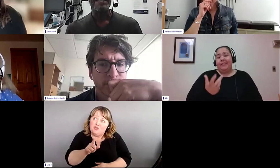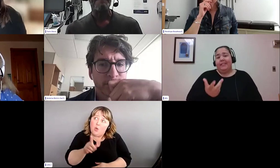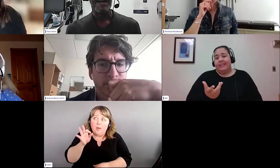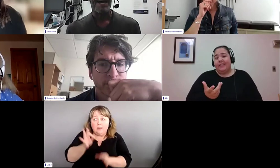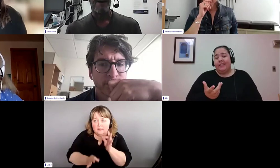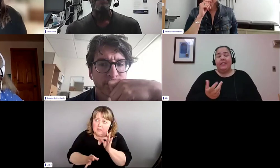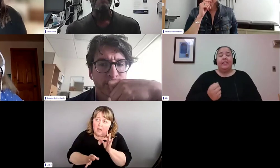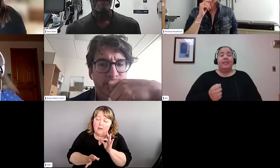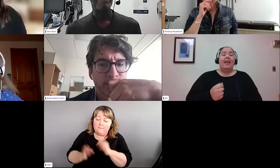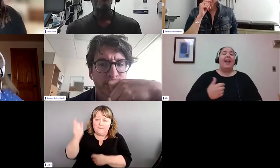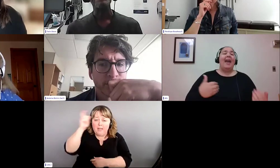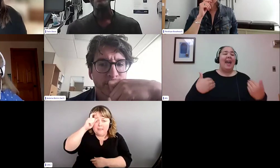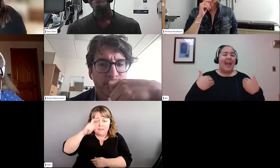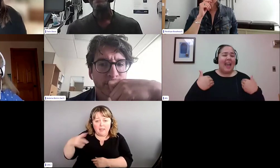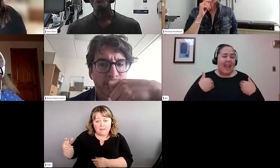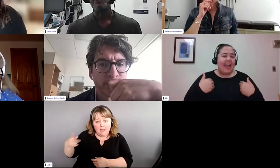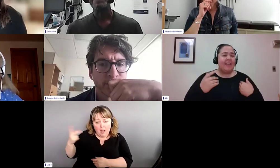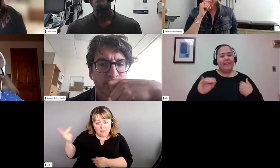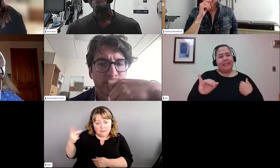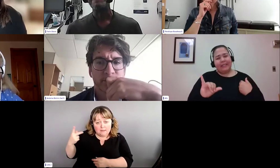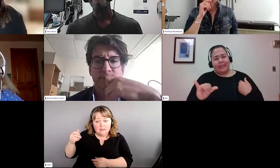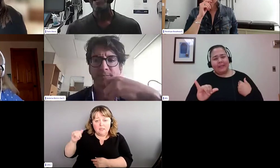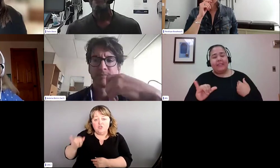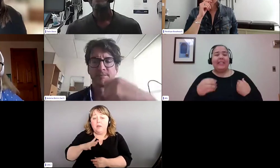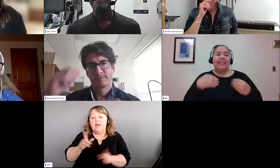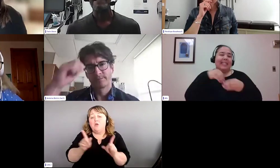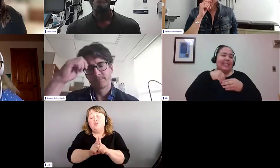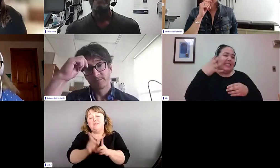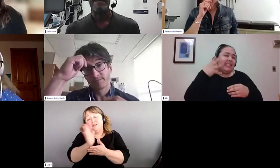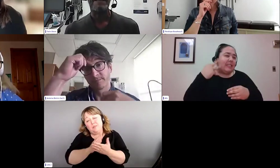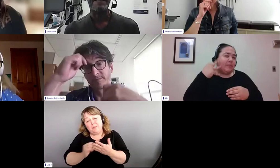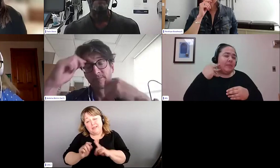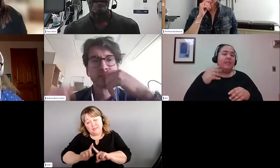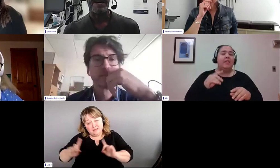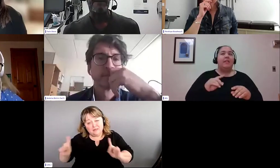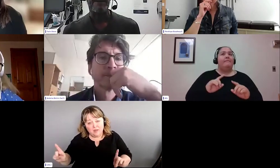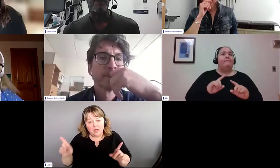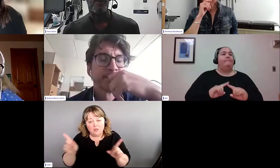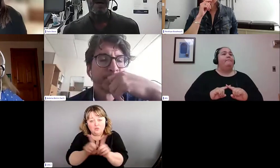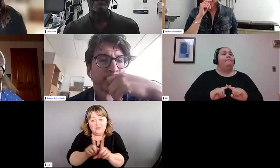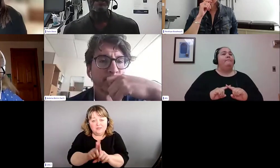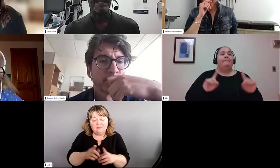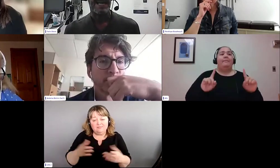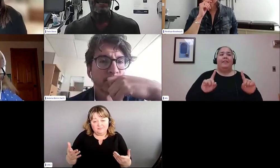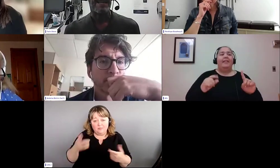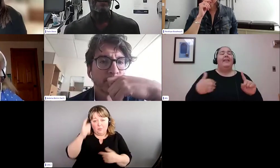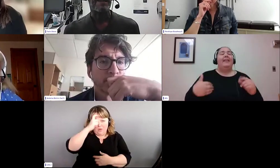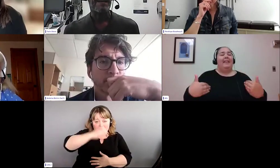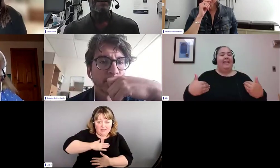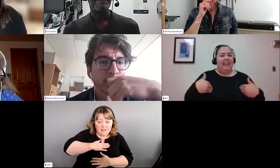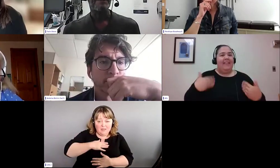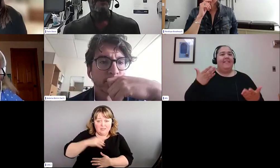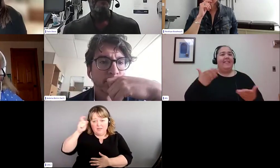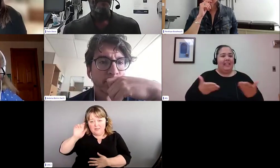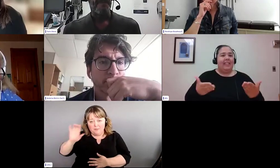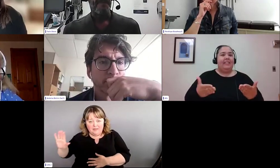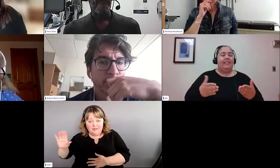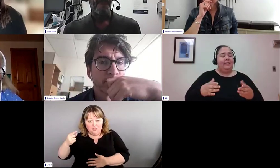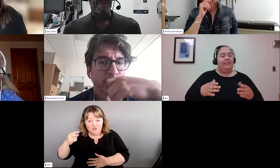there is a similarity in our experiences, but there are also things that differentiate